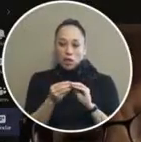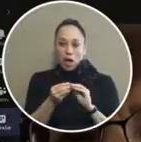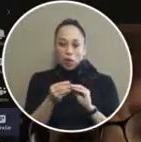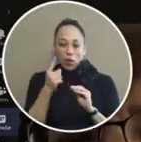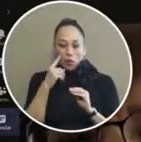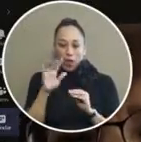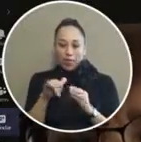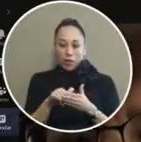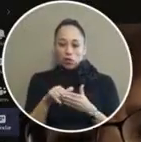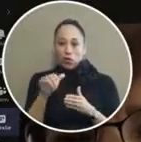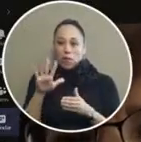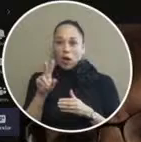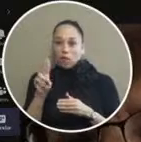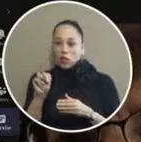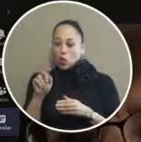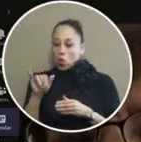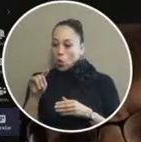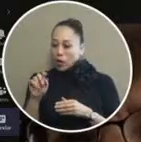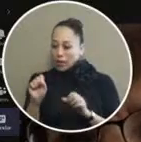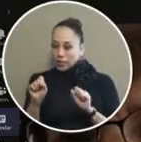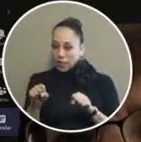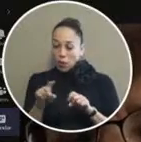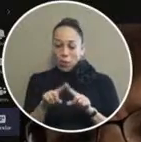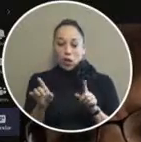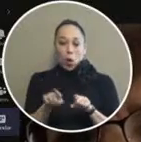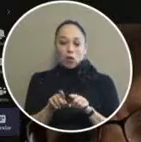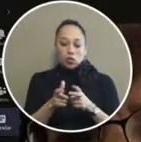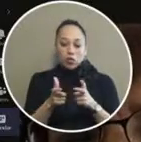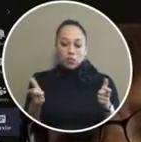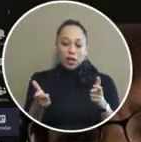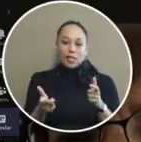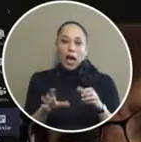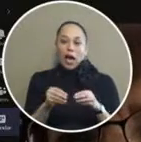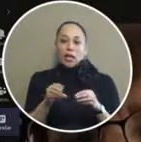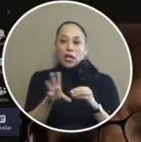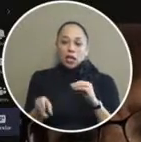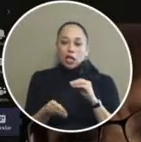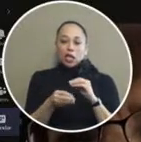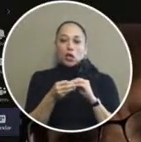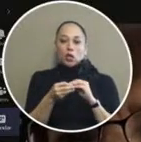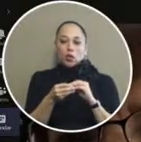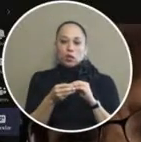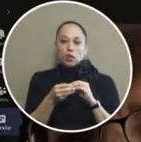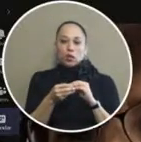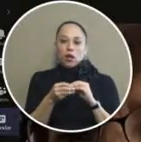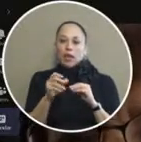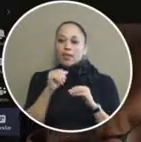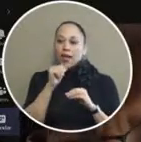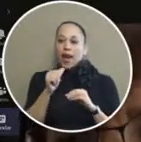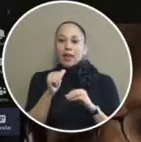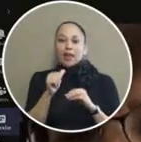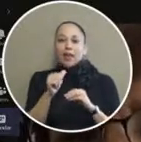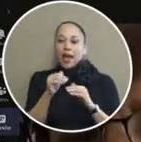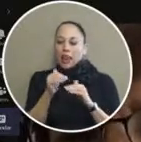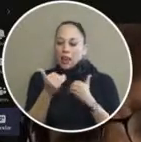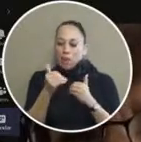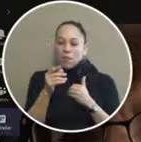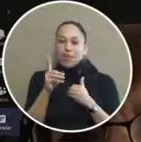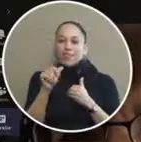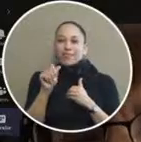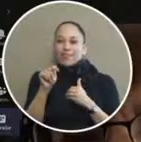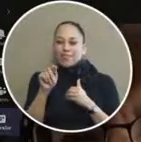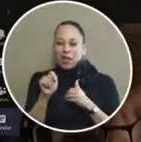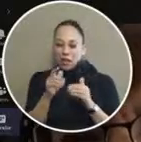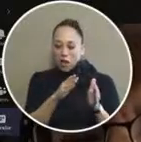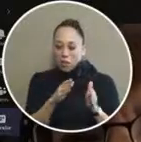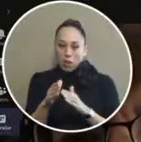MiFi units that are available, but also expand to include the unlimited data plan, which is something that we